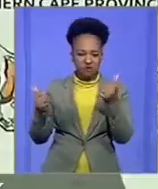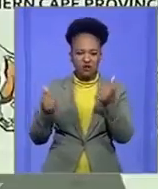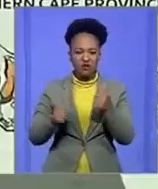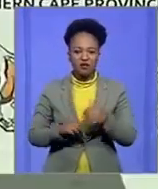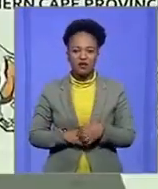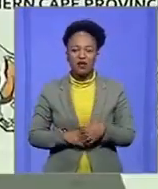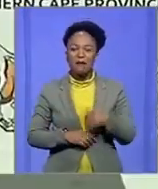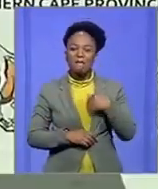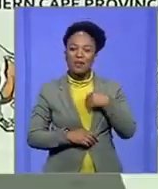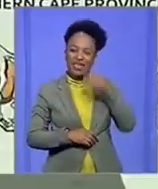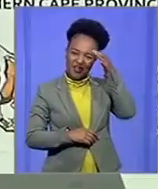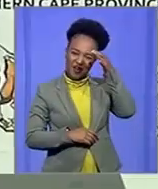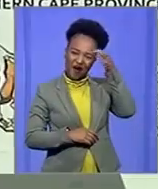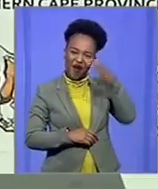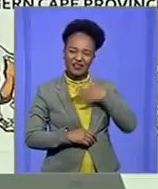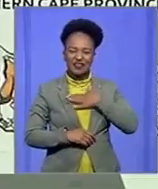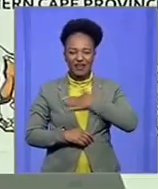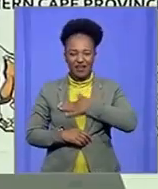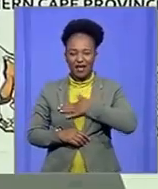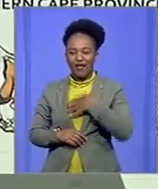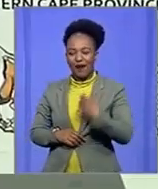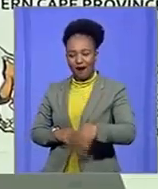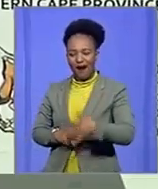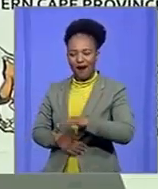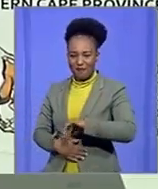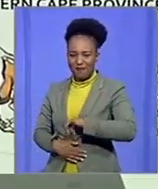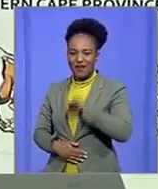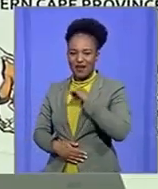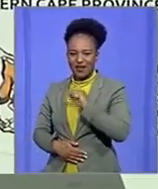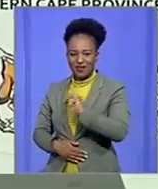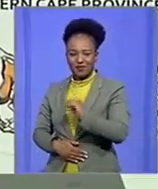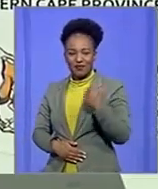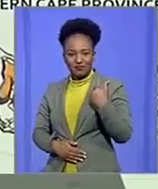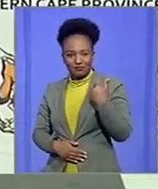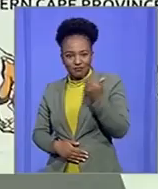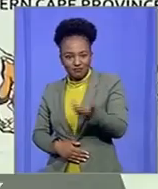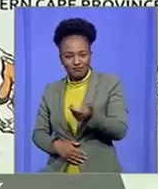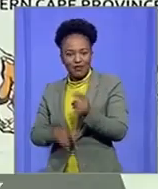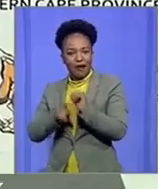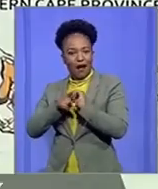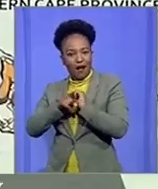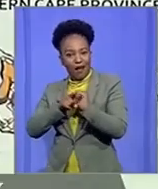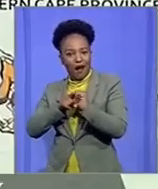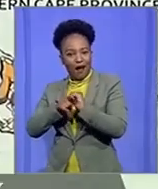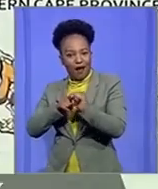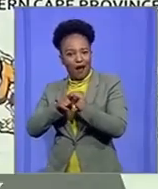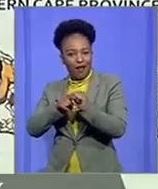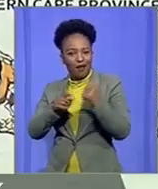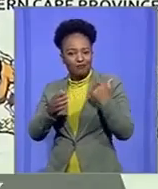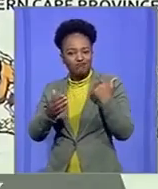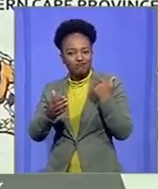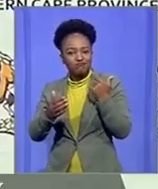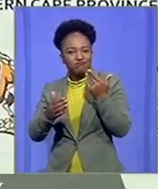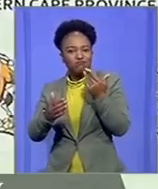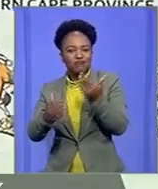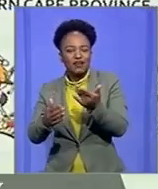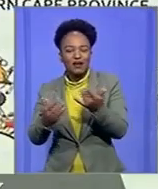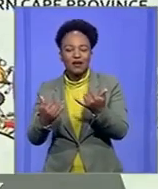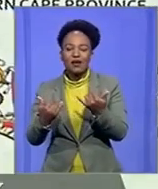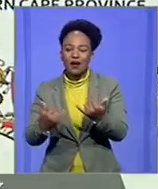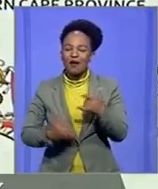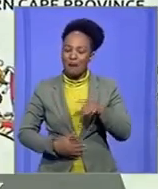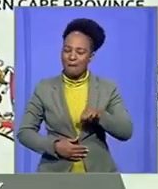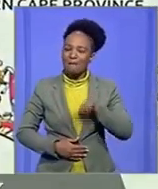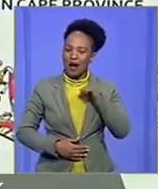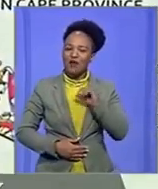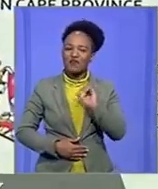very proud of it, and I think it was a long journey. We came a long way, and the journey till here was very long. So I'm very proud of her, all her